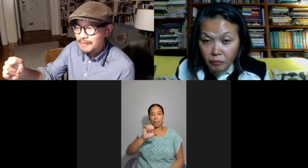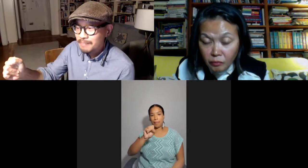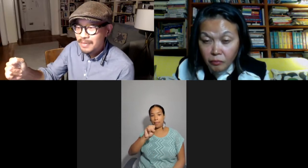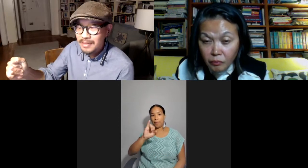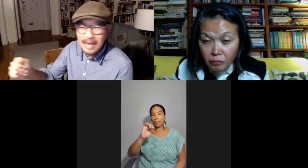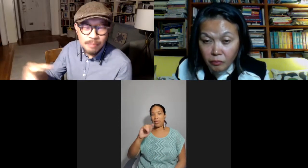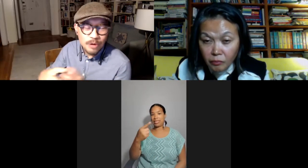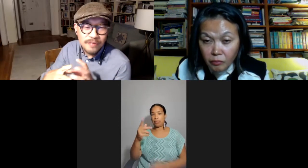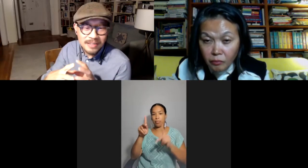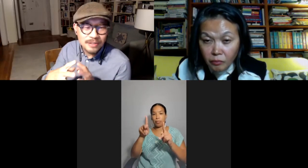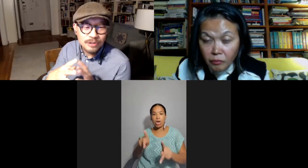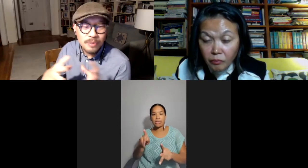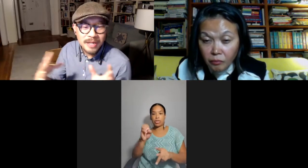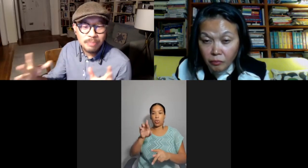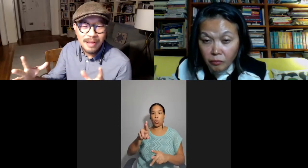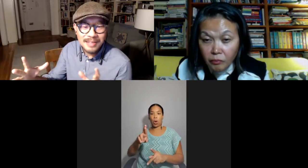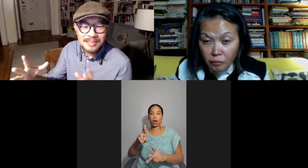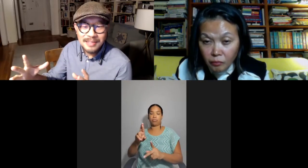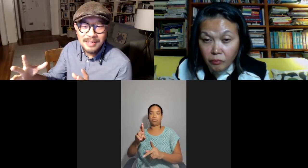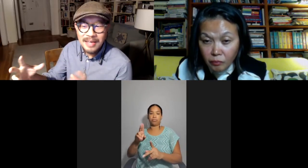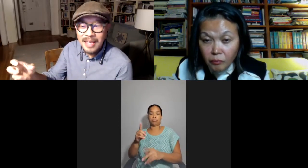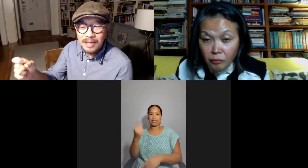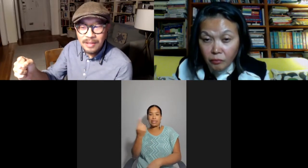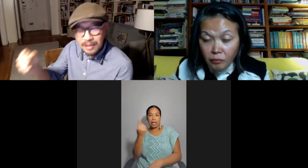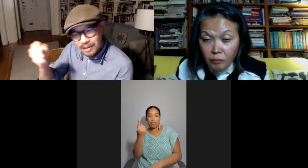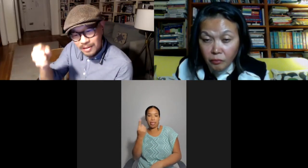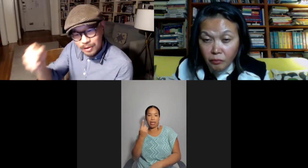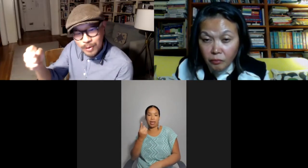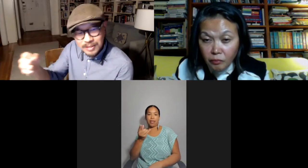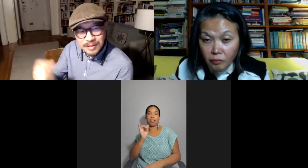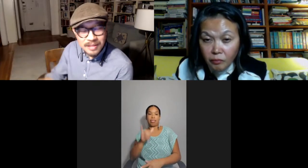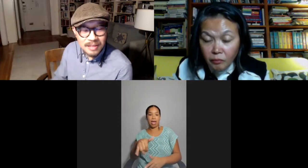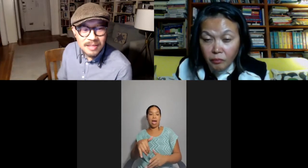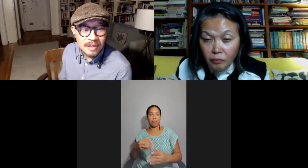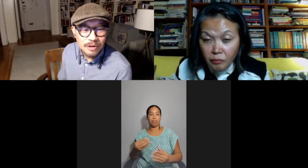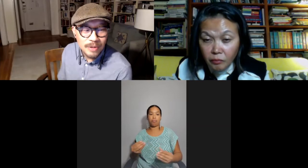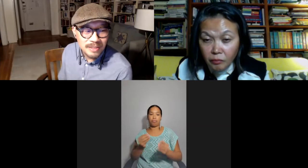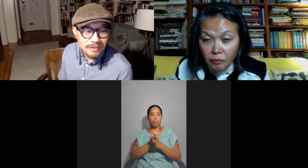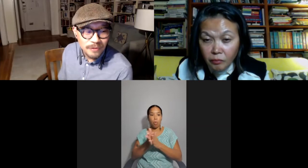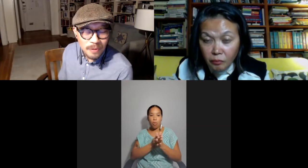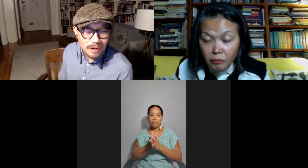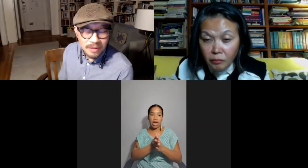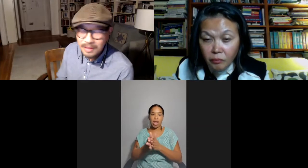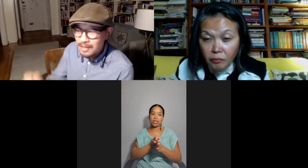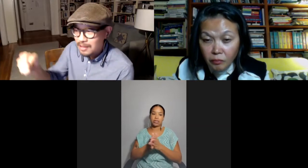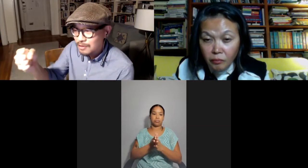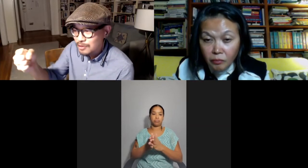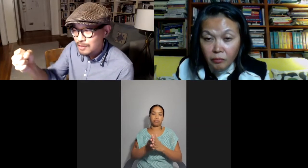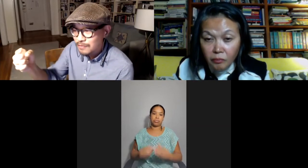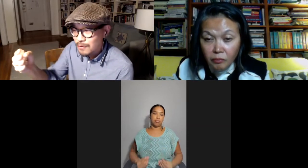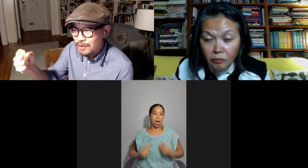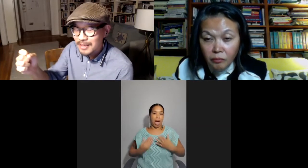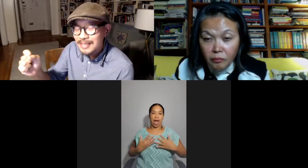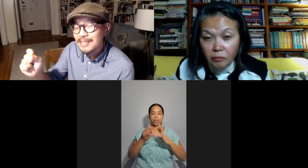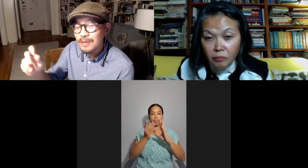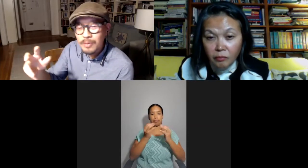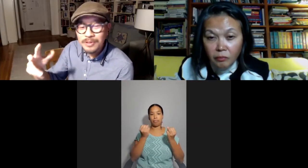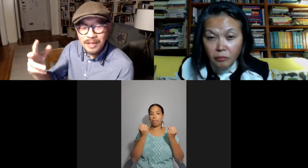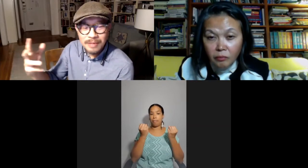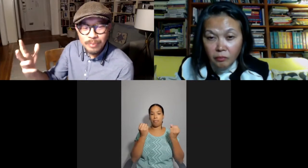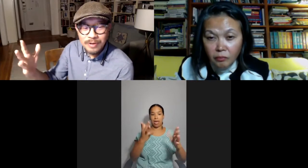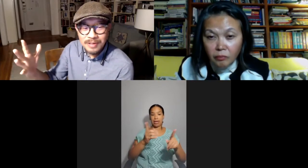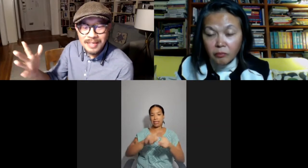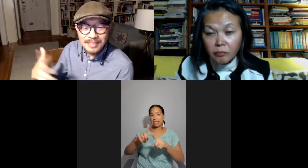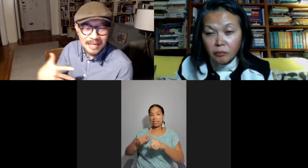object, that motivates so many plots. Mm-hmm. And the quest, the thing that you're questing for, the thing that you're searching for, it's